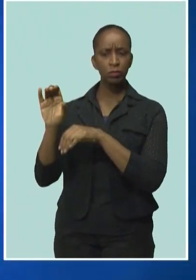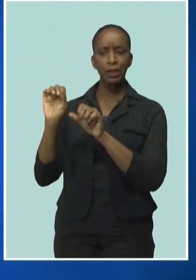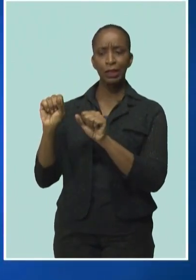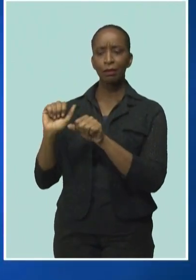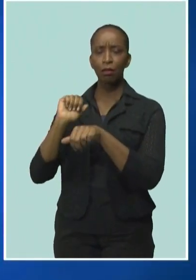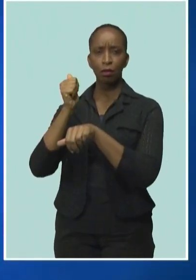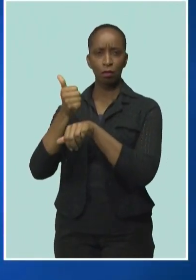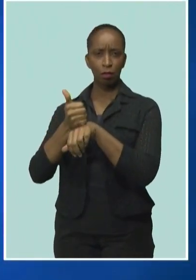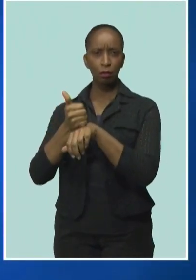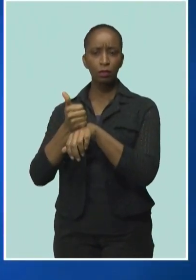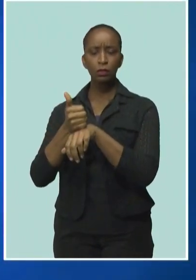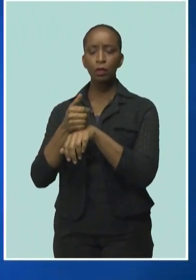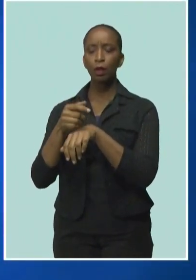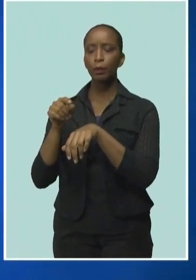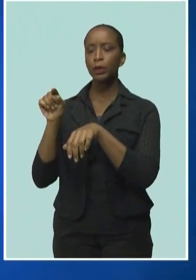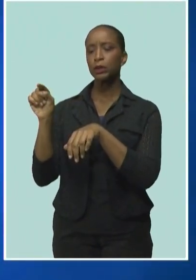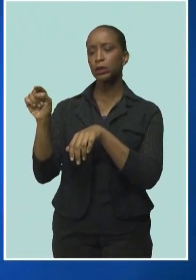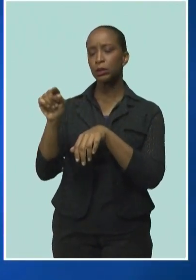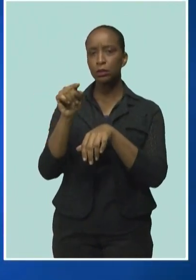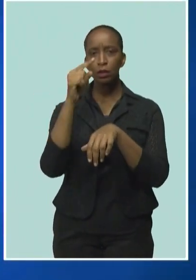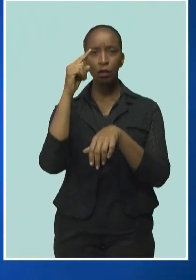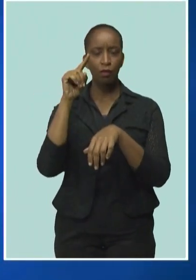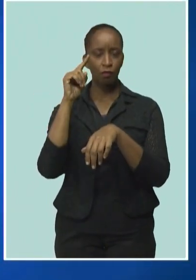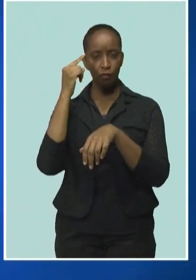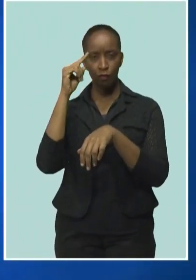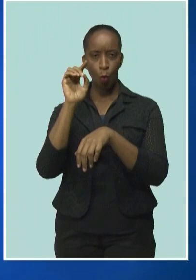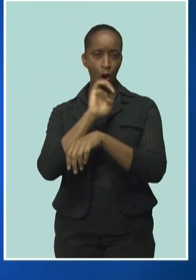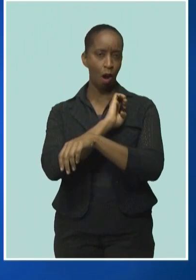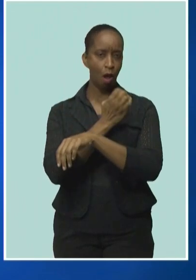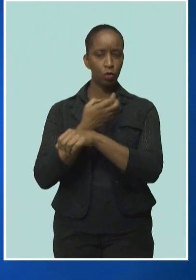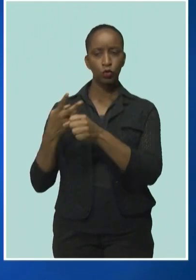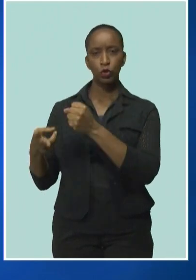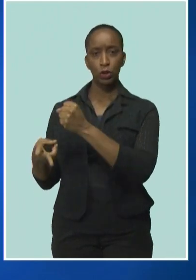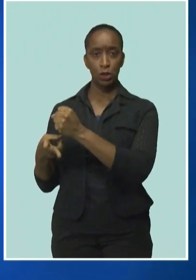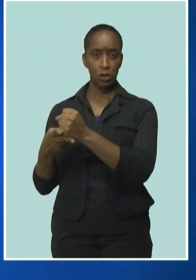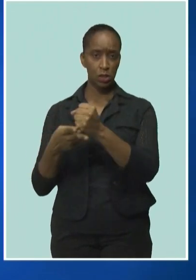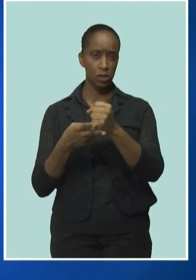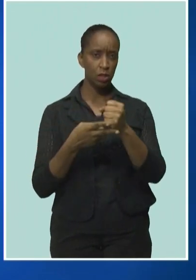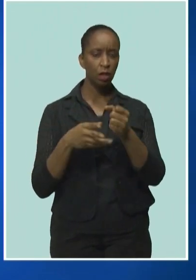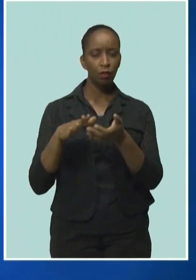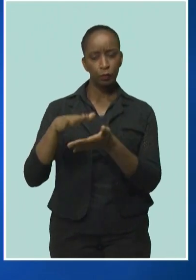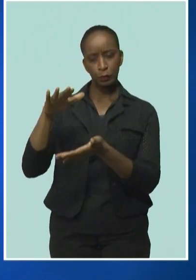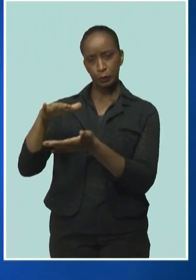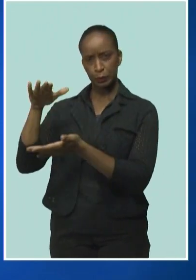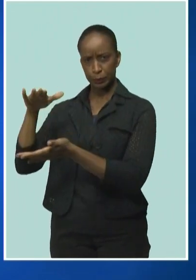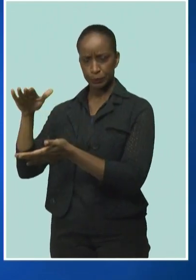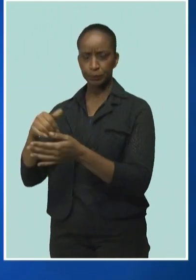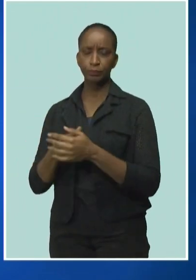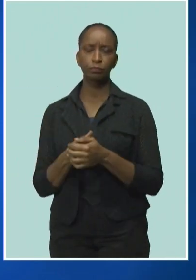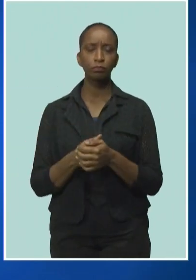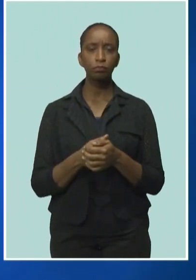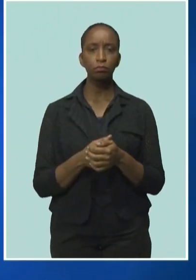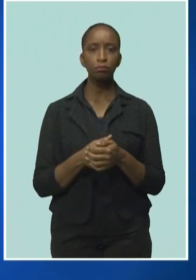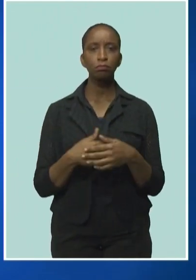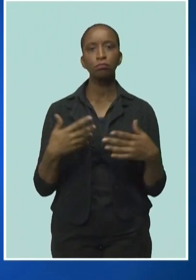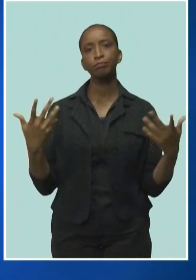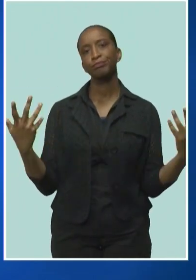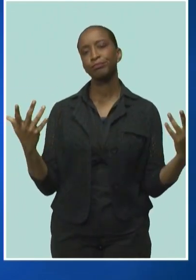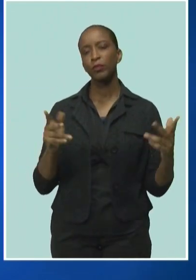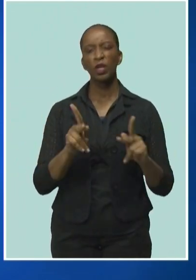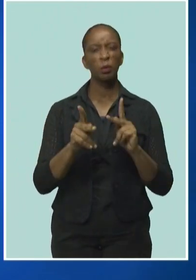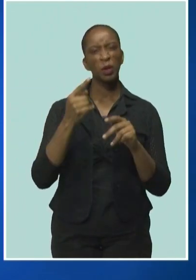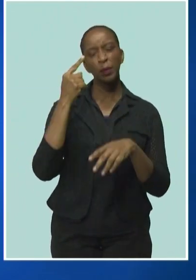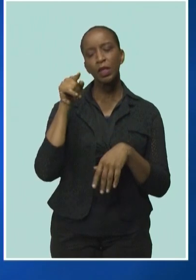this obsession with the light and power, looking to juke